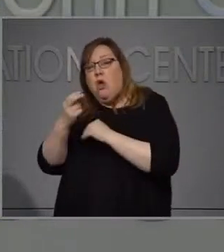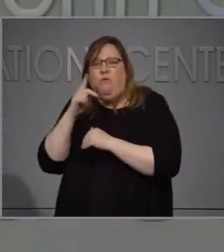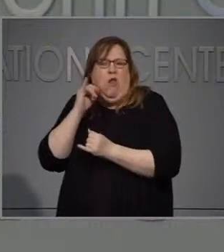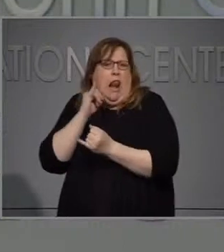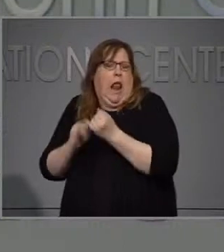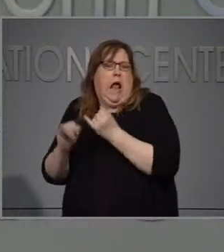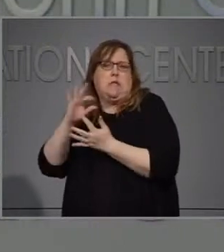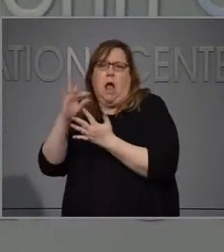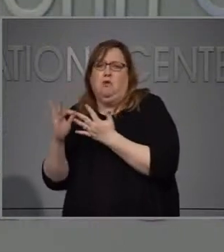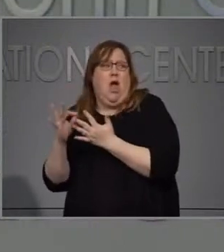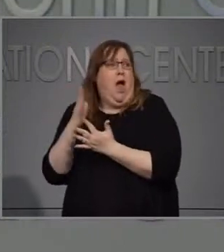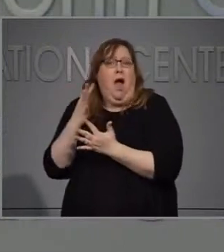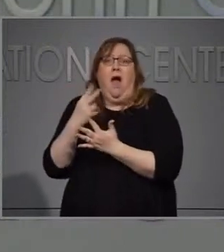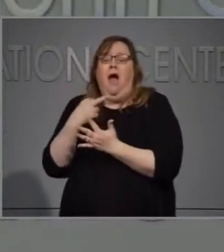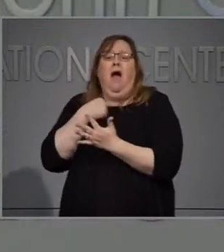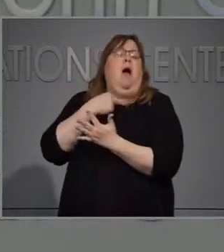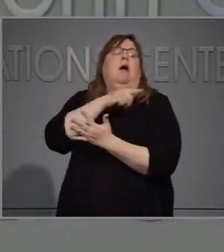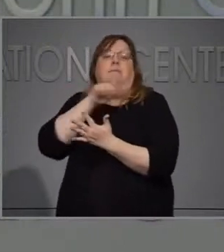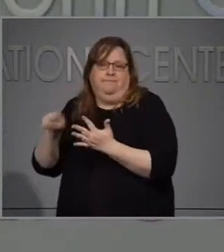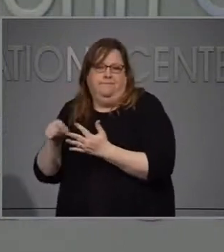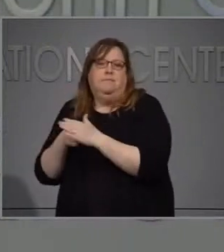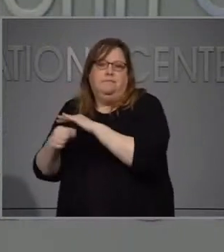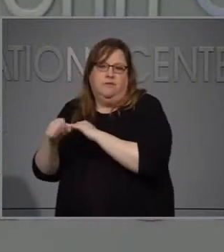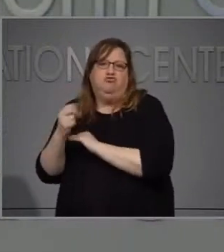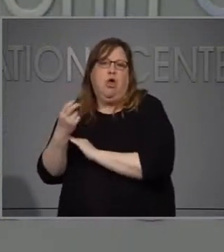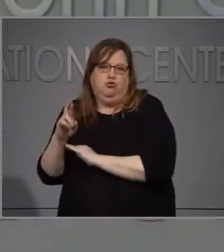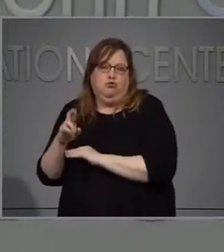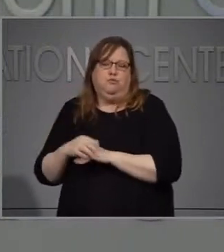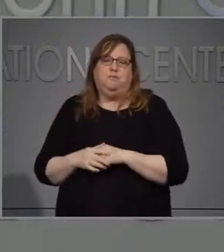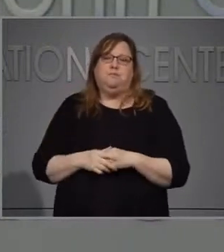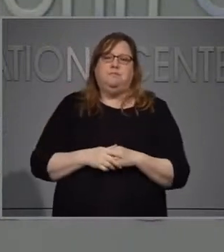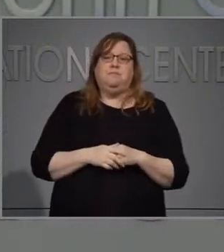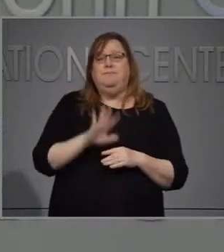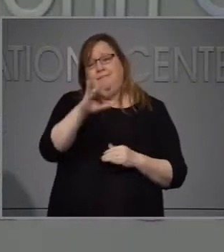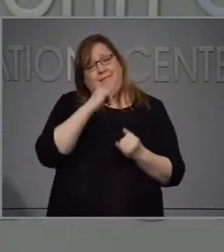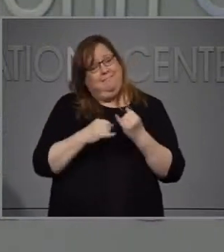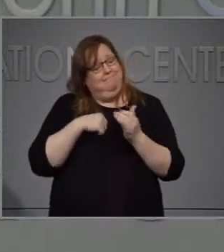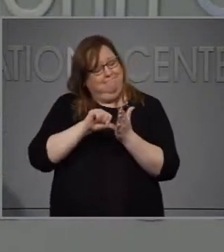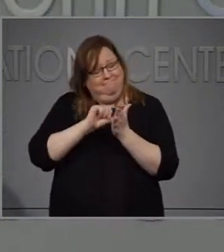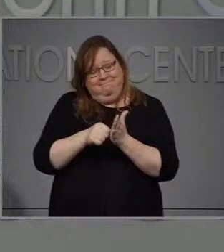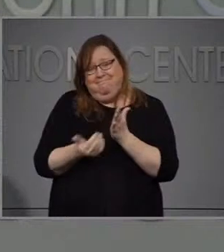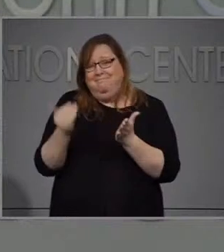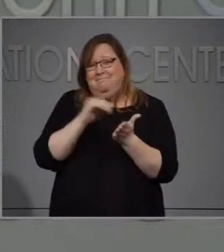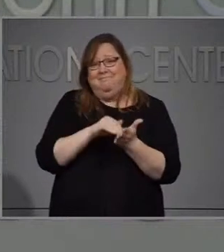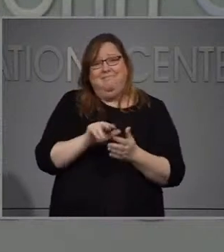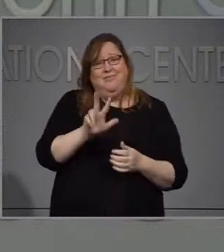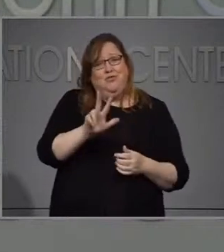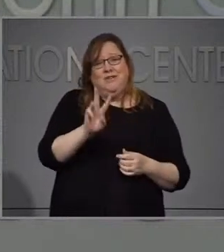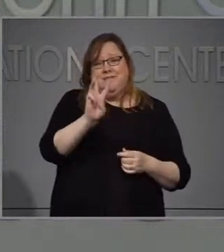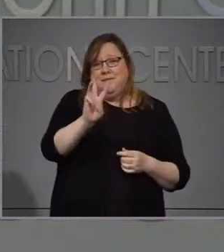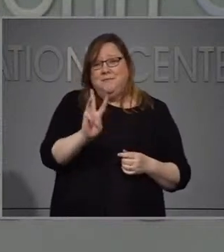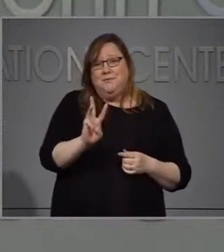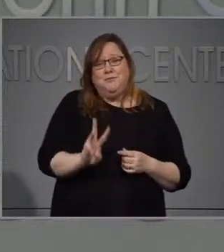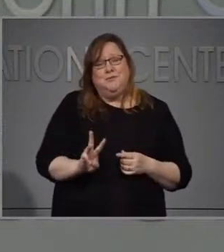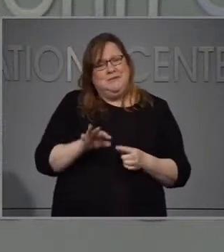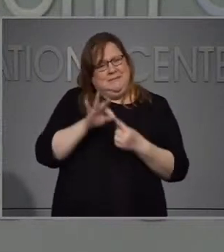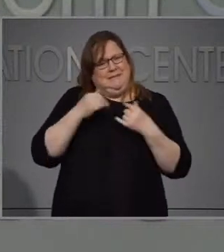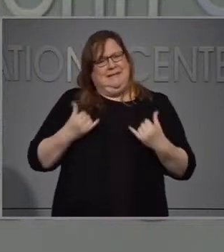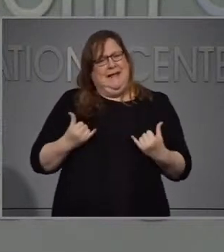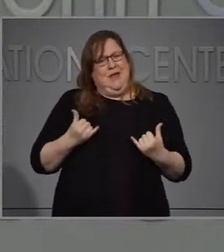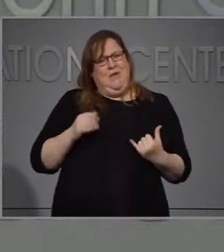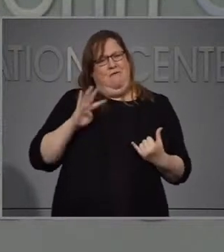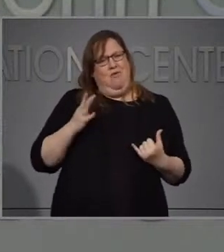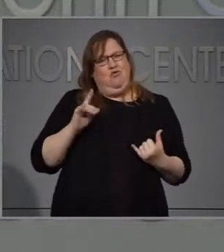resort. Lastly, remember to observe the 3 W's, especially on this 4th of July weekend.